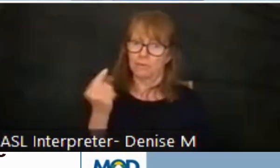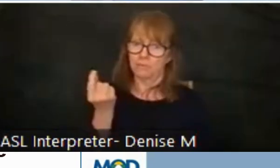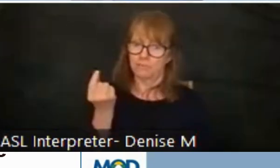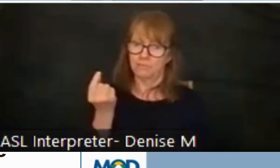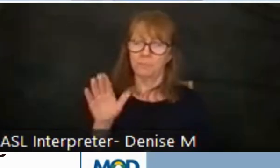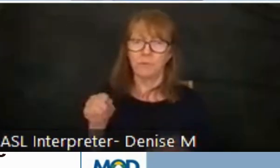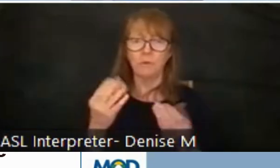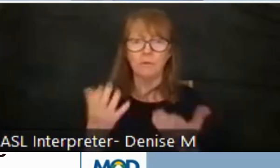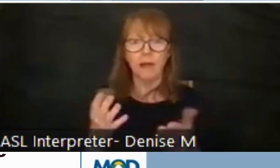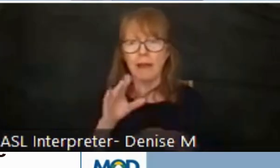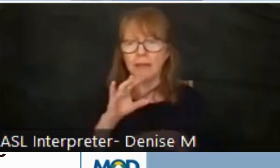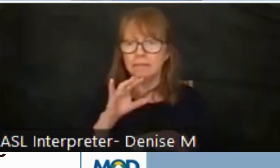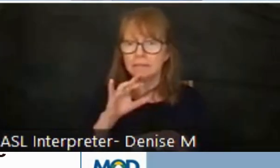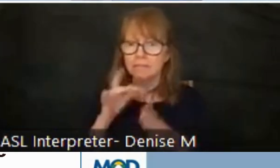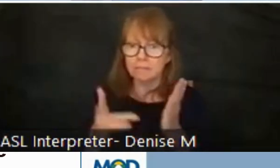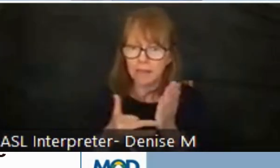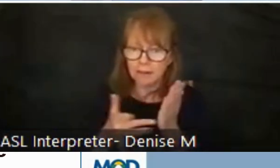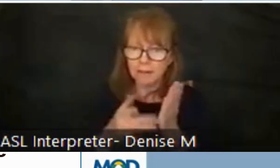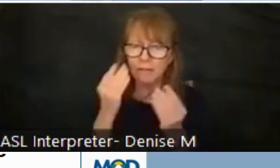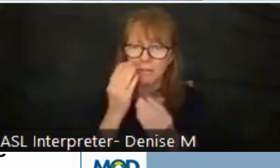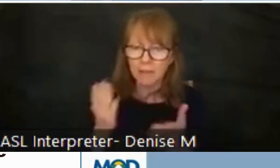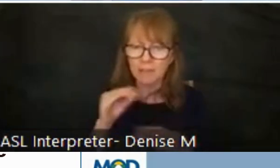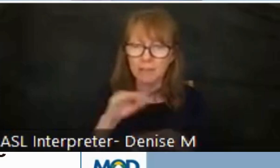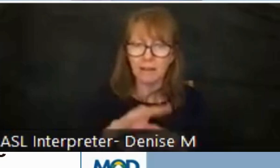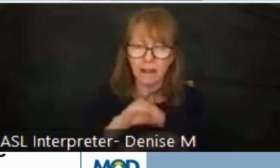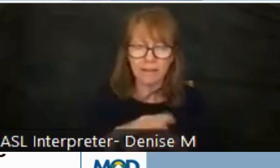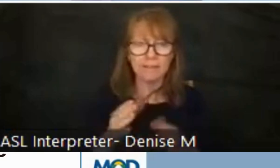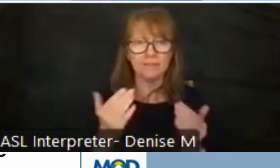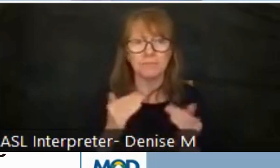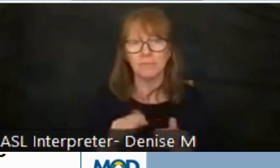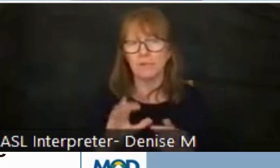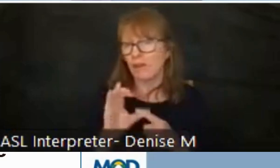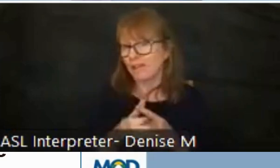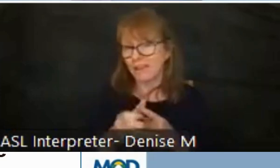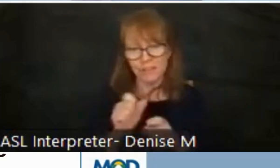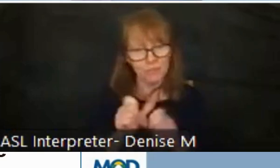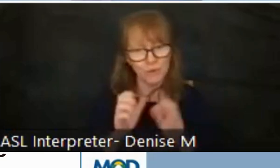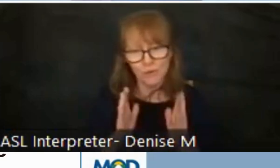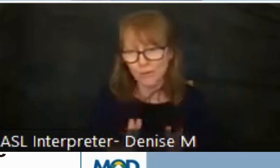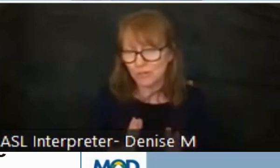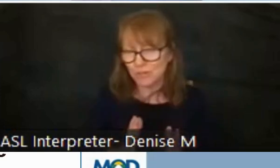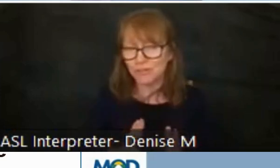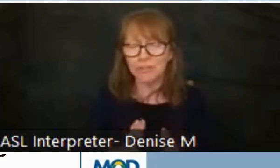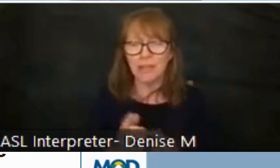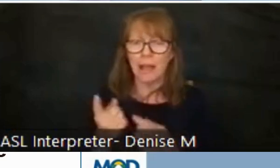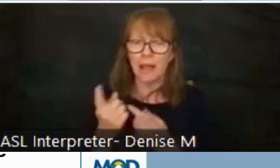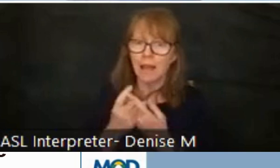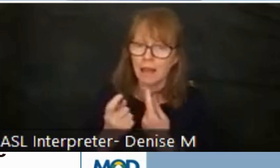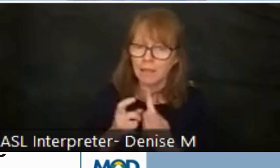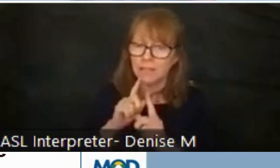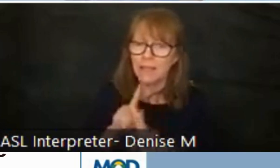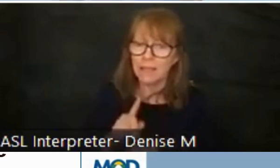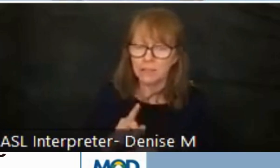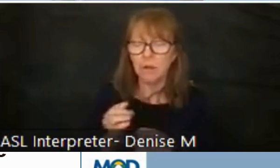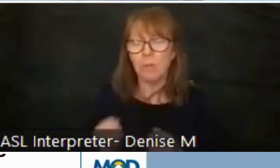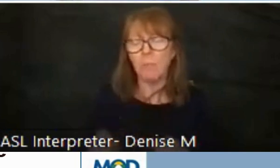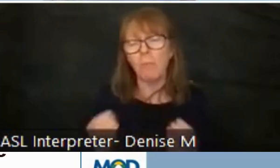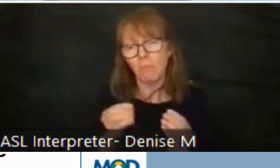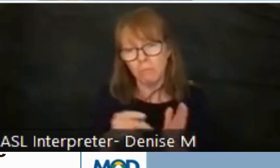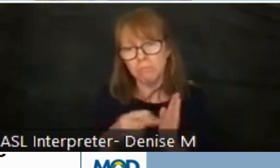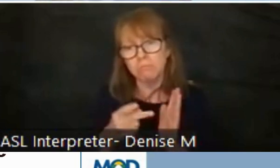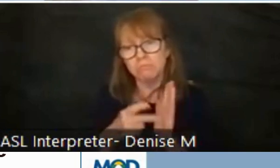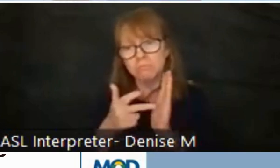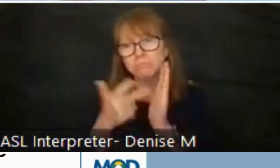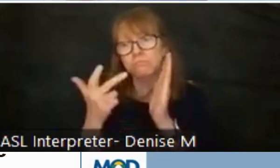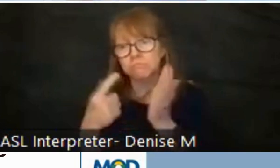are not caseworkers. We answer questions. We may have more than one conversation, but our